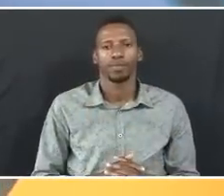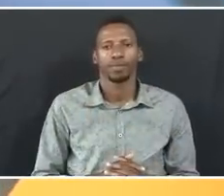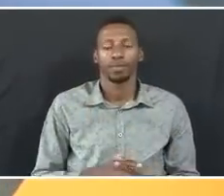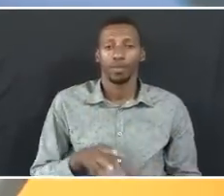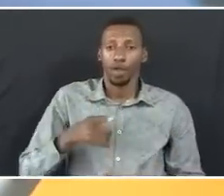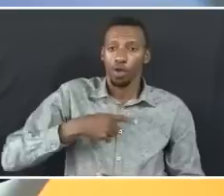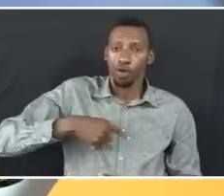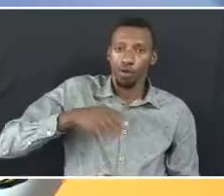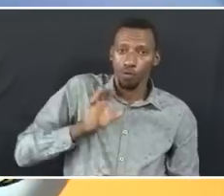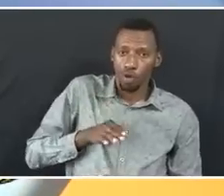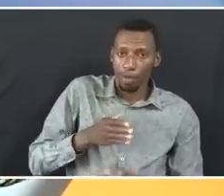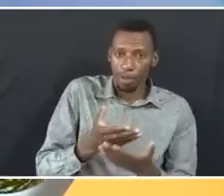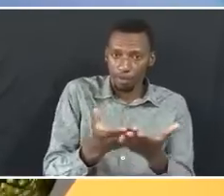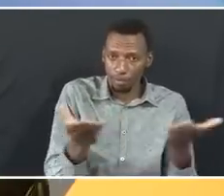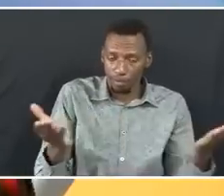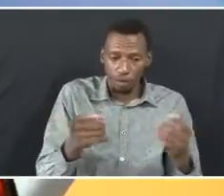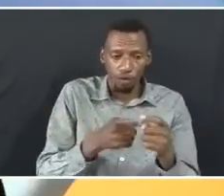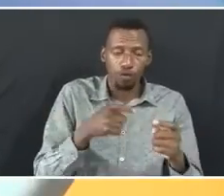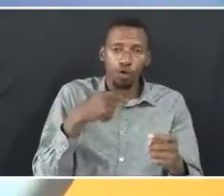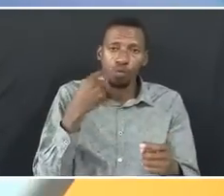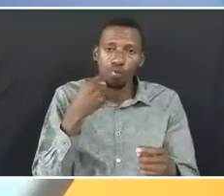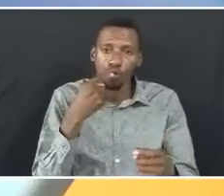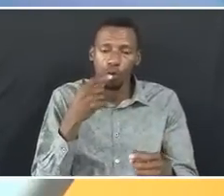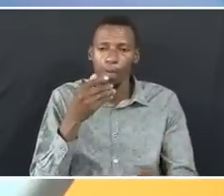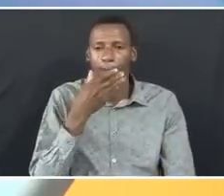We came from the man.